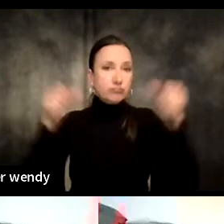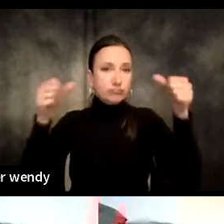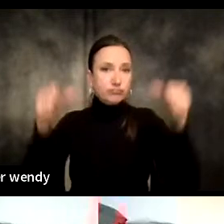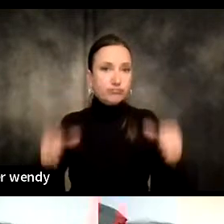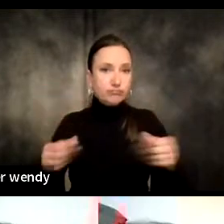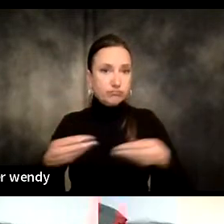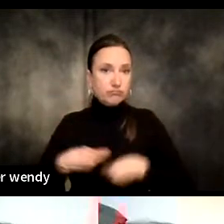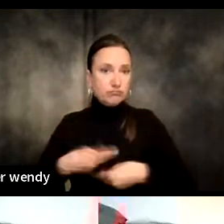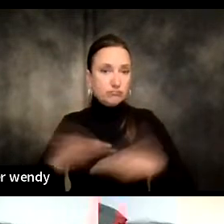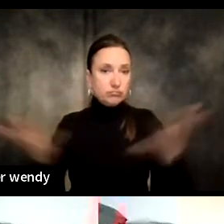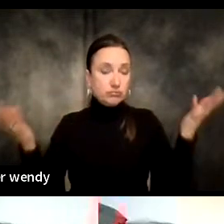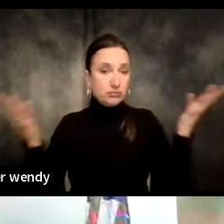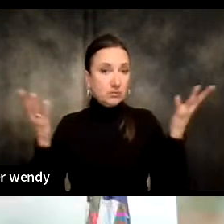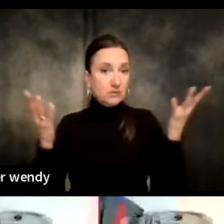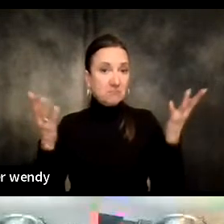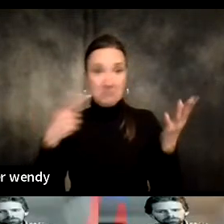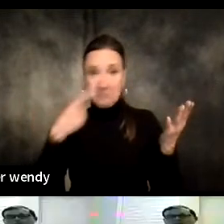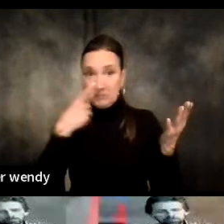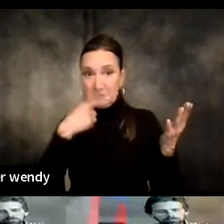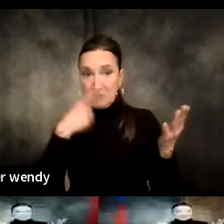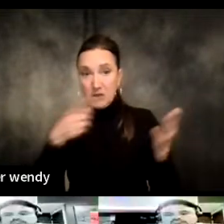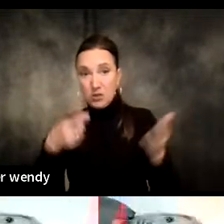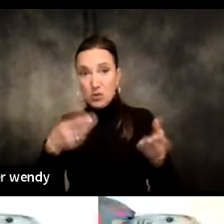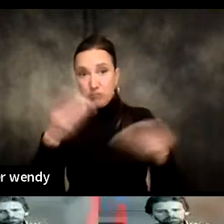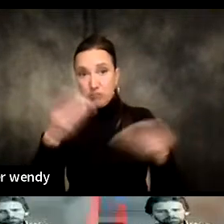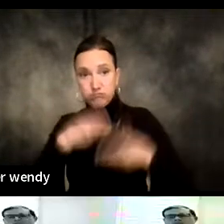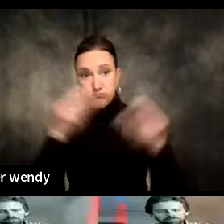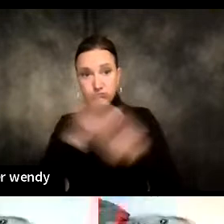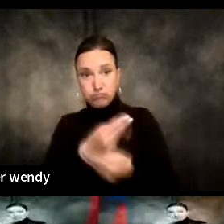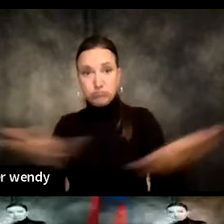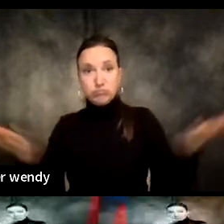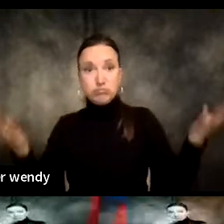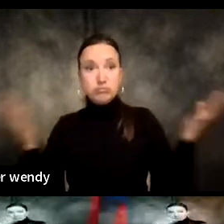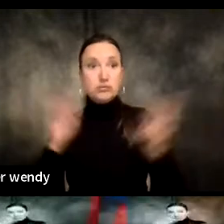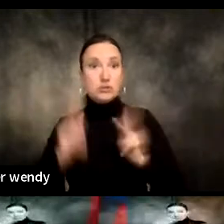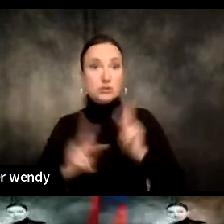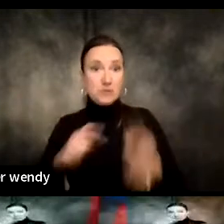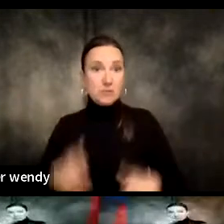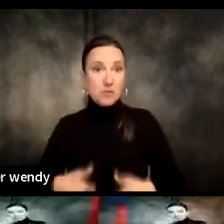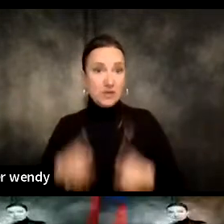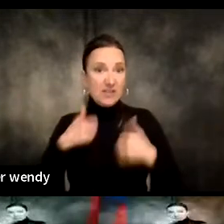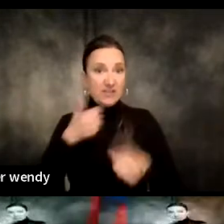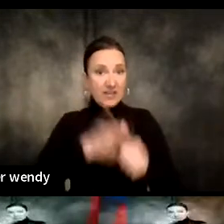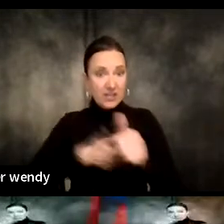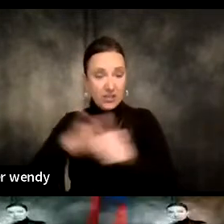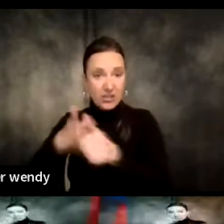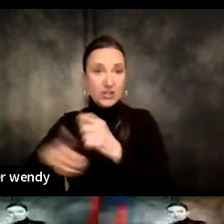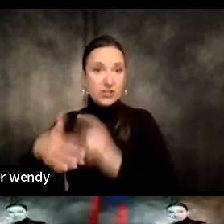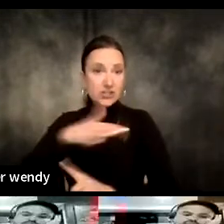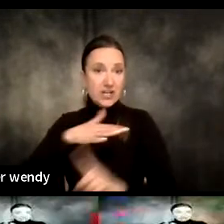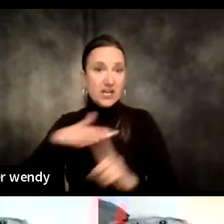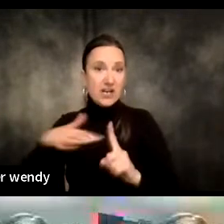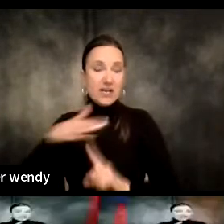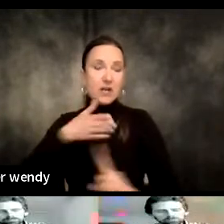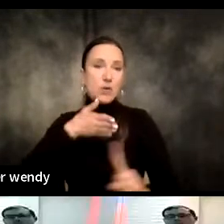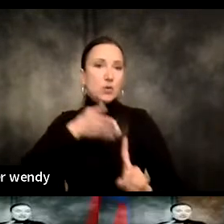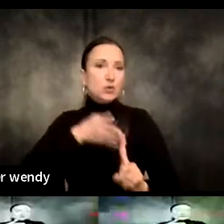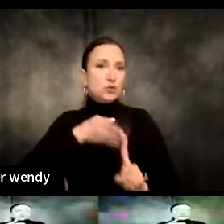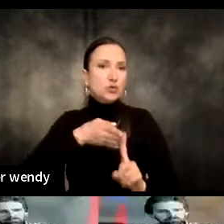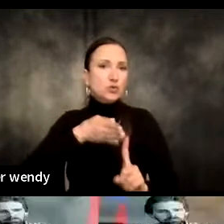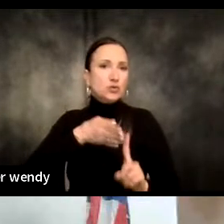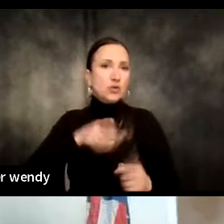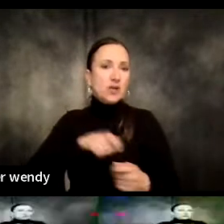ask that you would disseminate it to your consumers, your constituency. We will be targeting an area